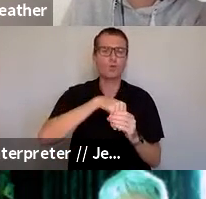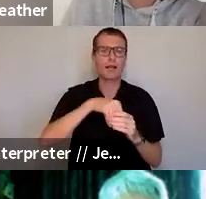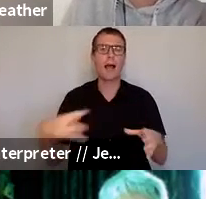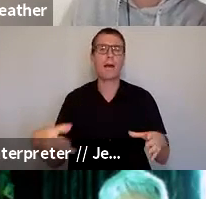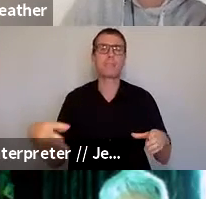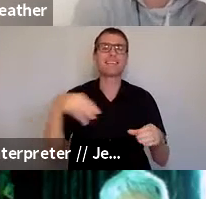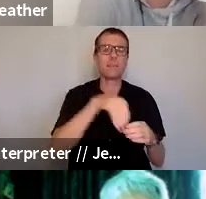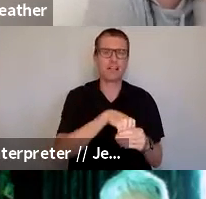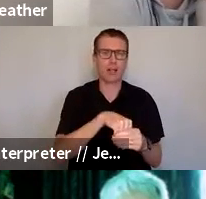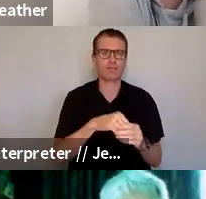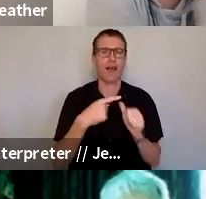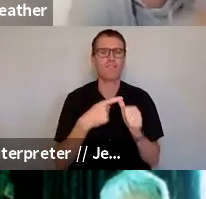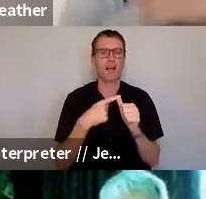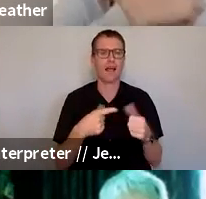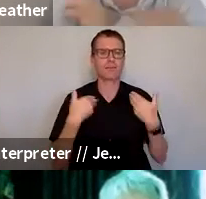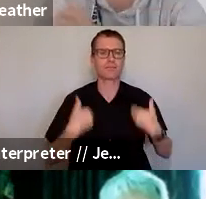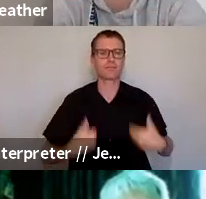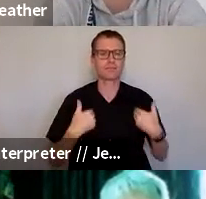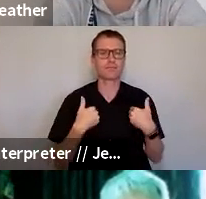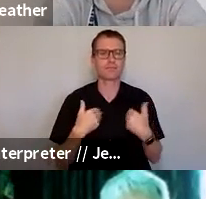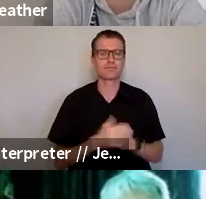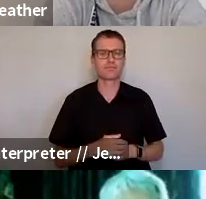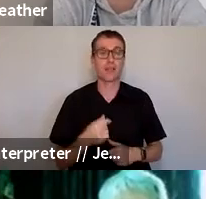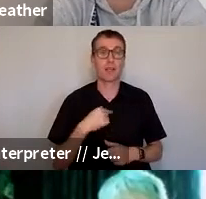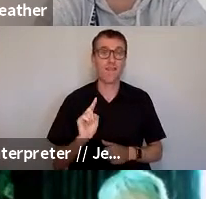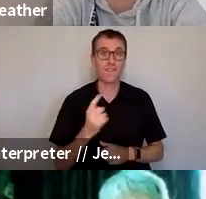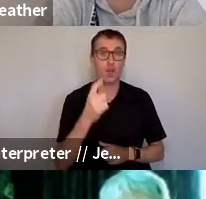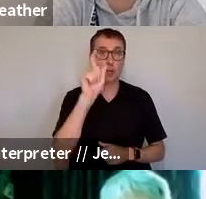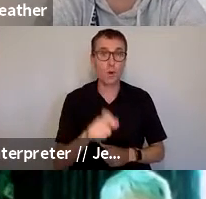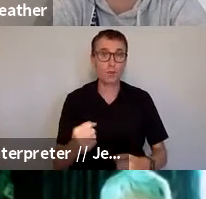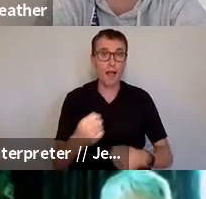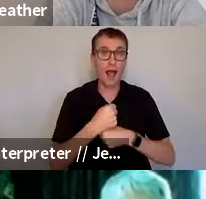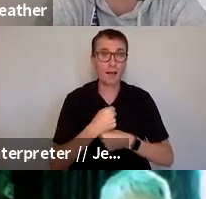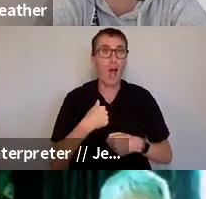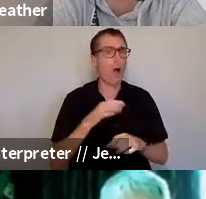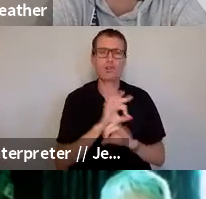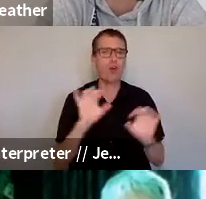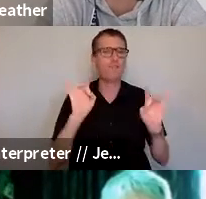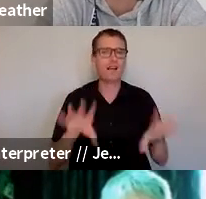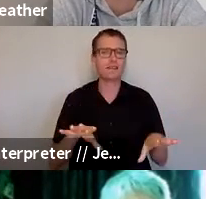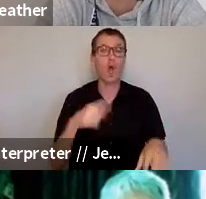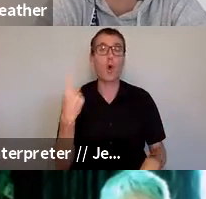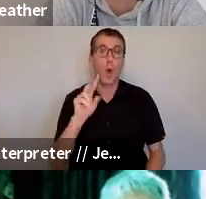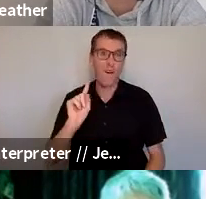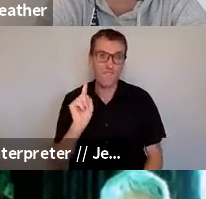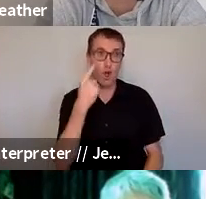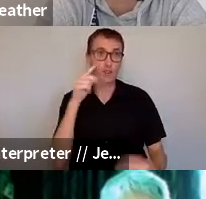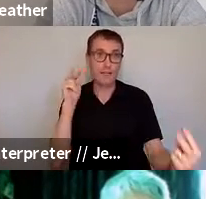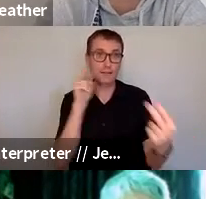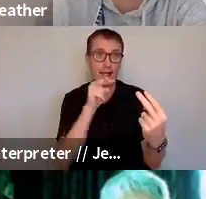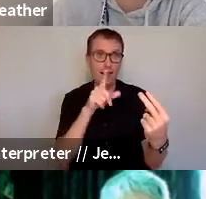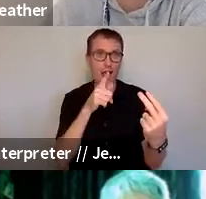And I don't think I'm going to be fussy. I think the first person I see is going to be the person that I hug for a very long